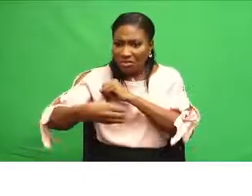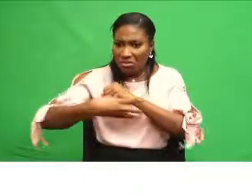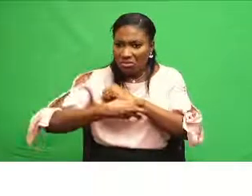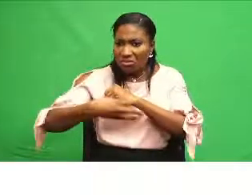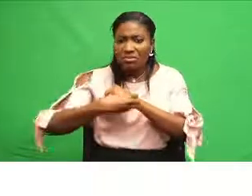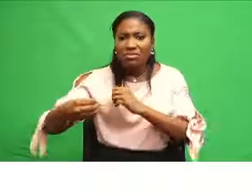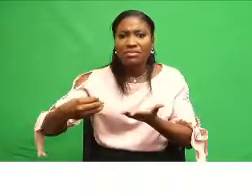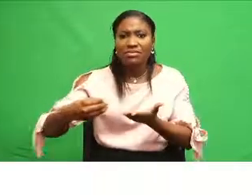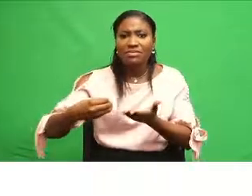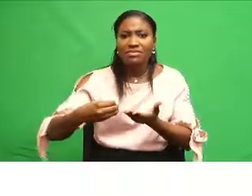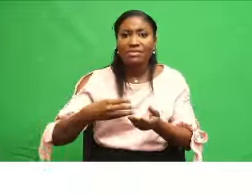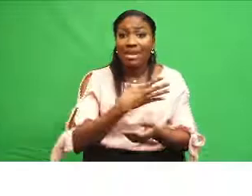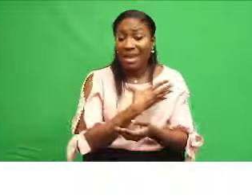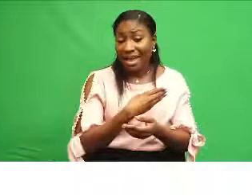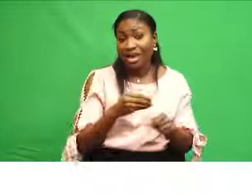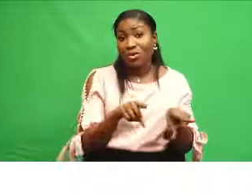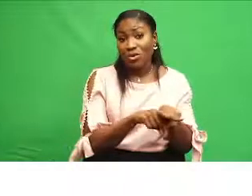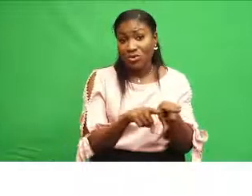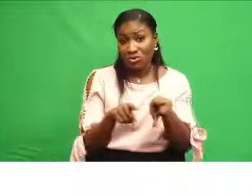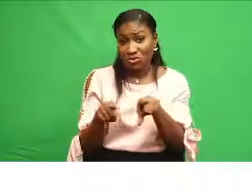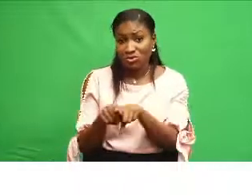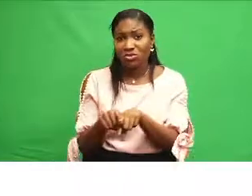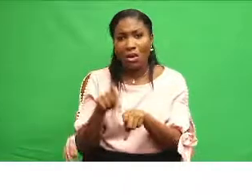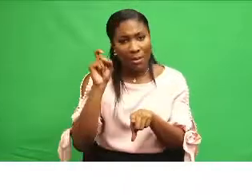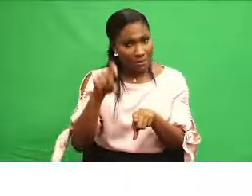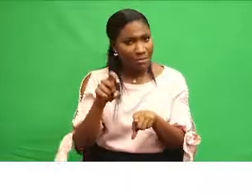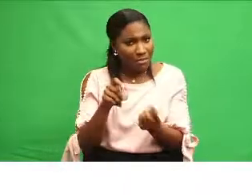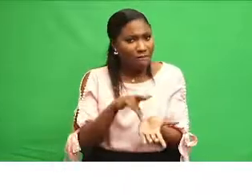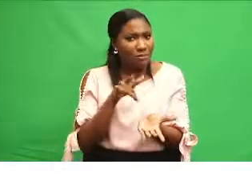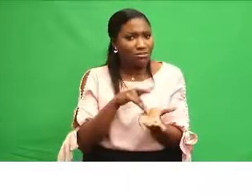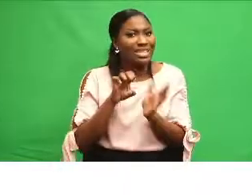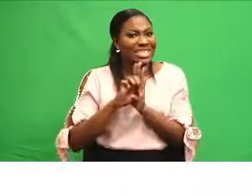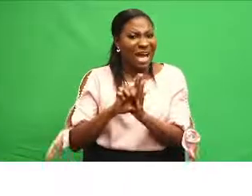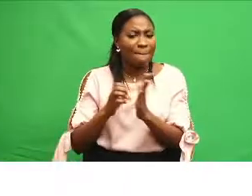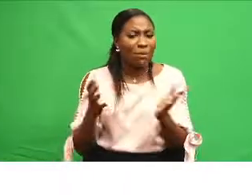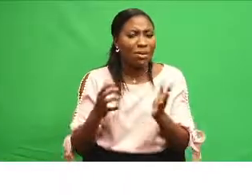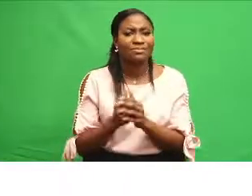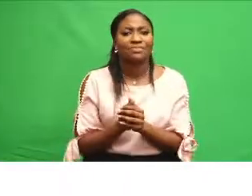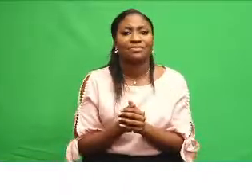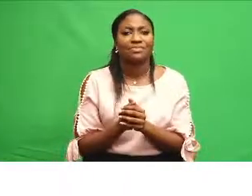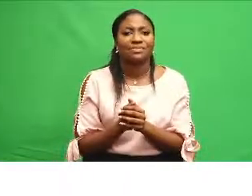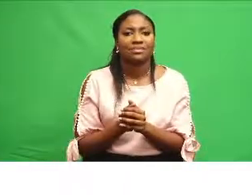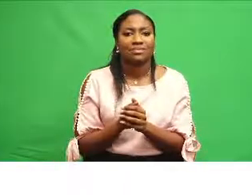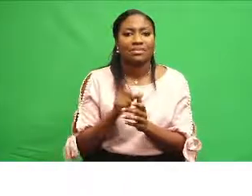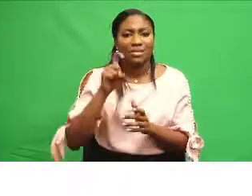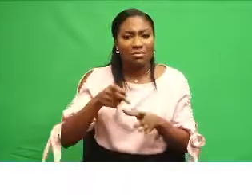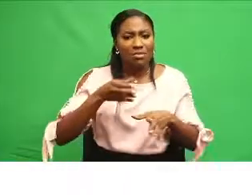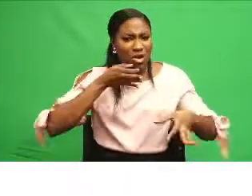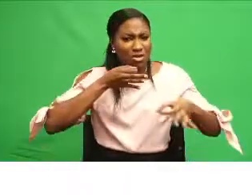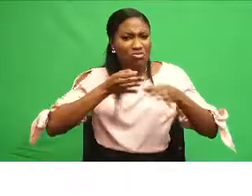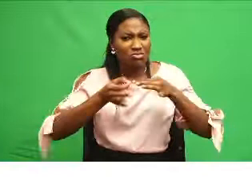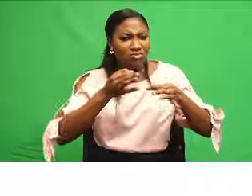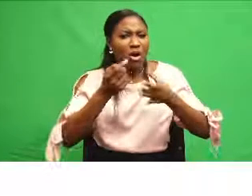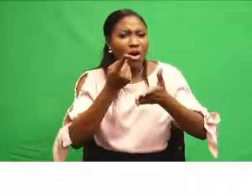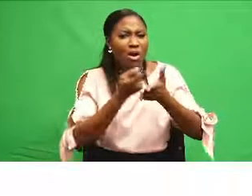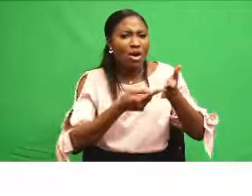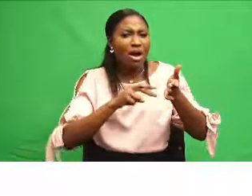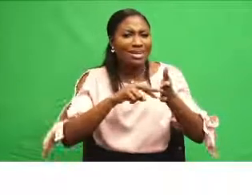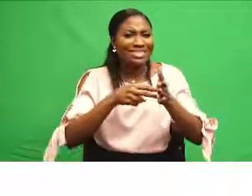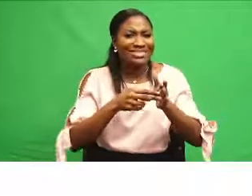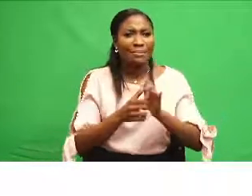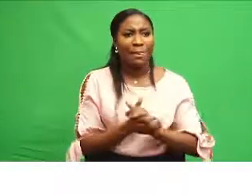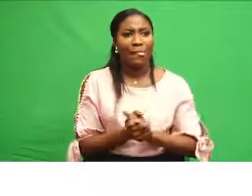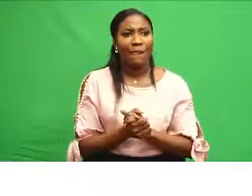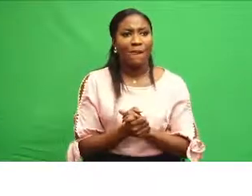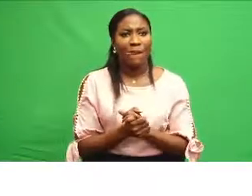also have some kind of advantage, and that has to do with defining this particular phenomena vis-a-vis legal